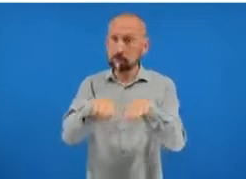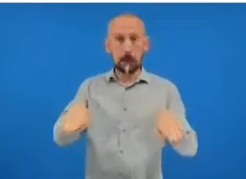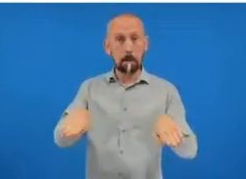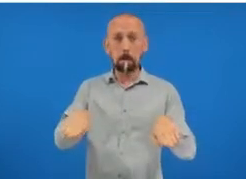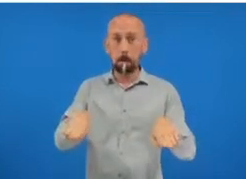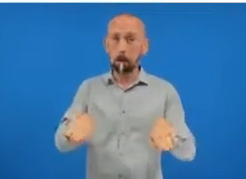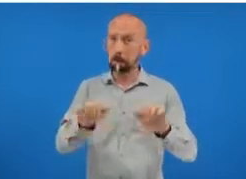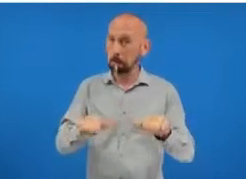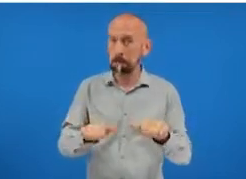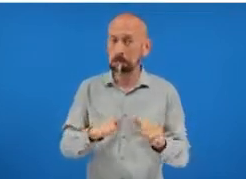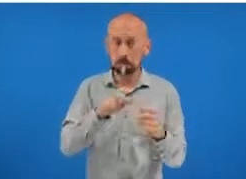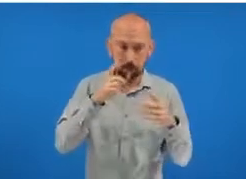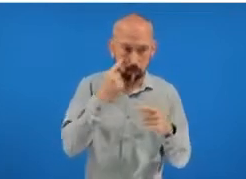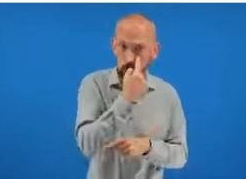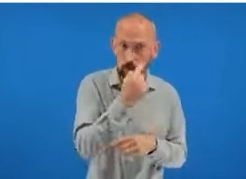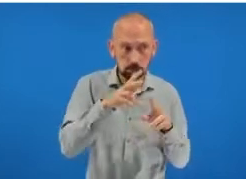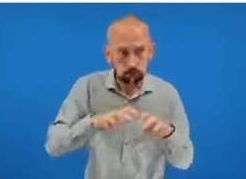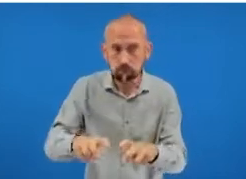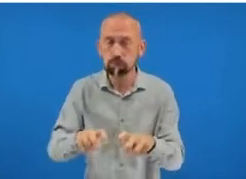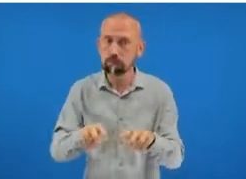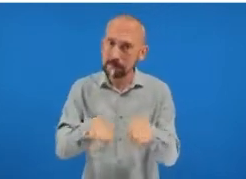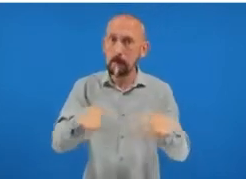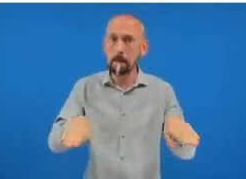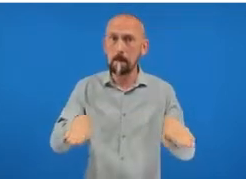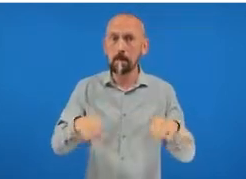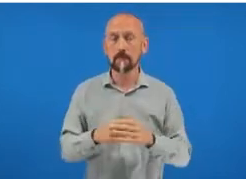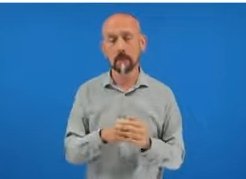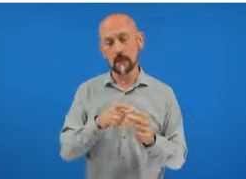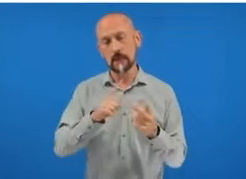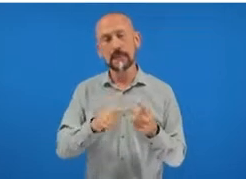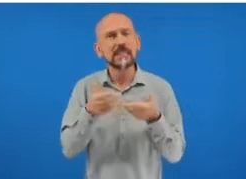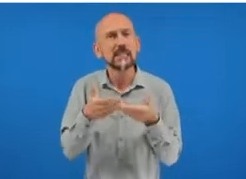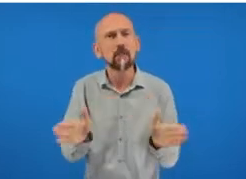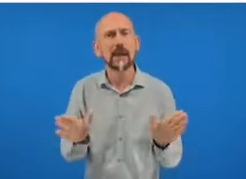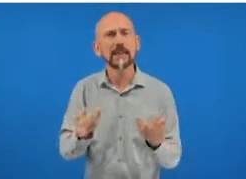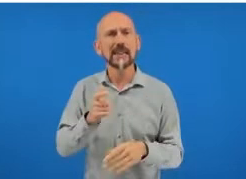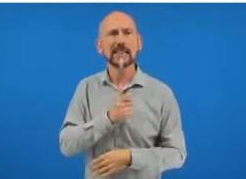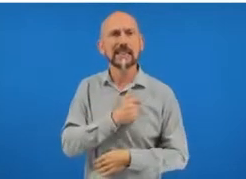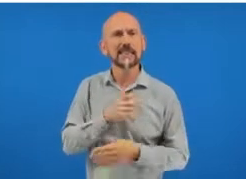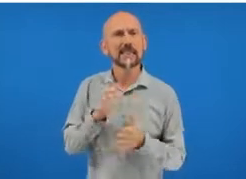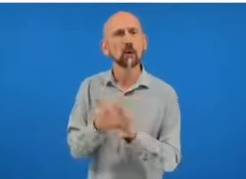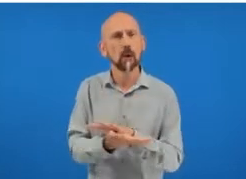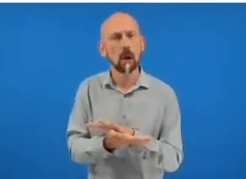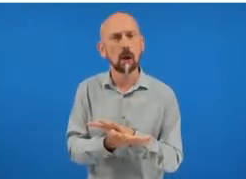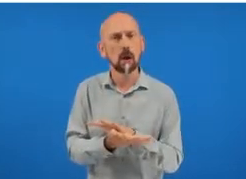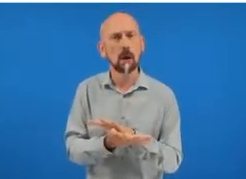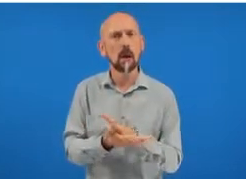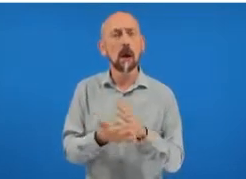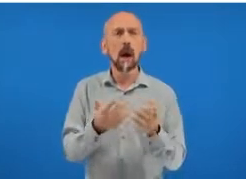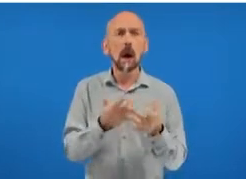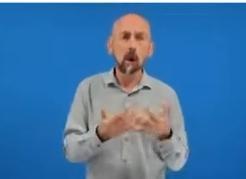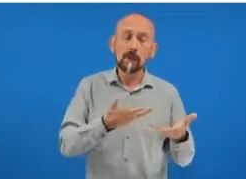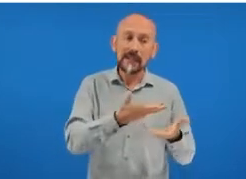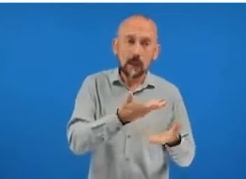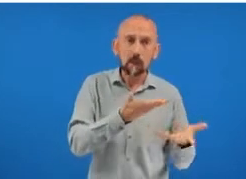CBT. In generalized anxiety disorder, many of my counseling friends say that they think they do